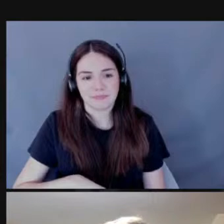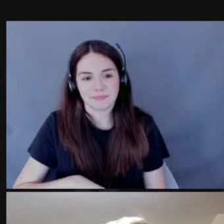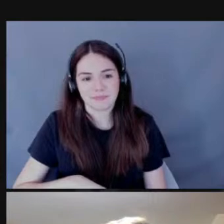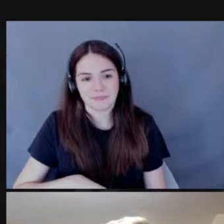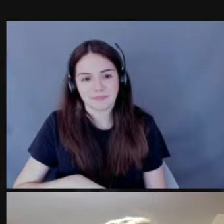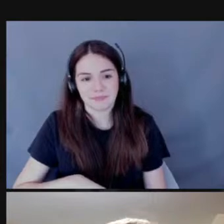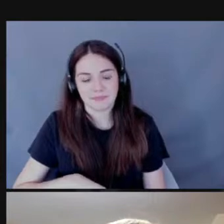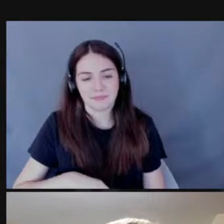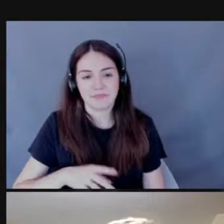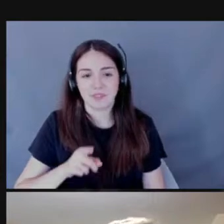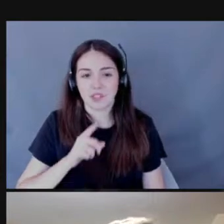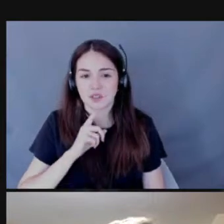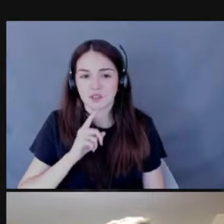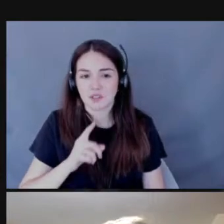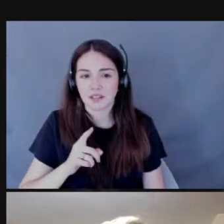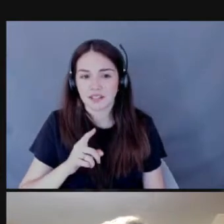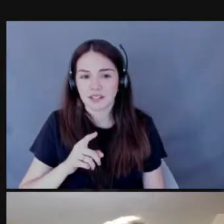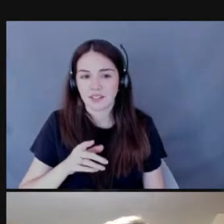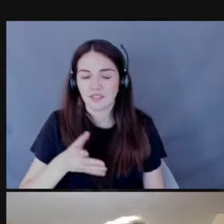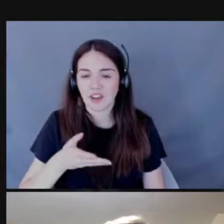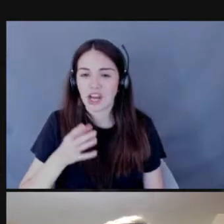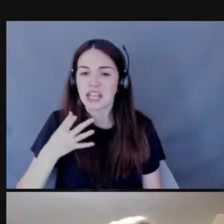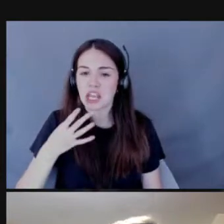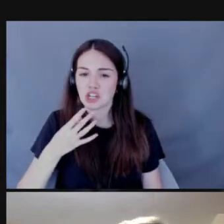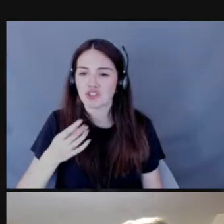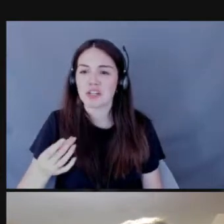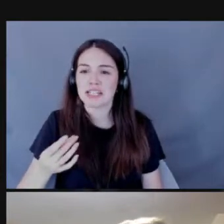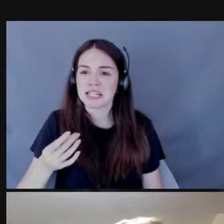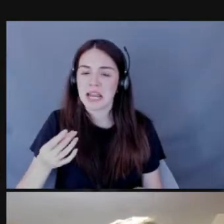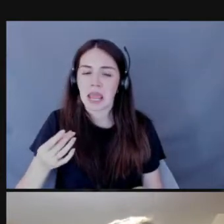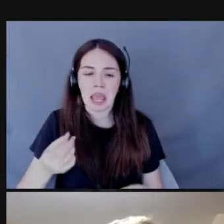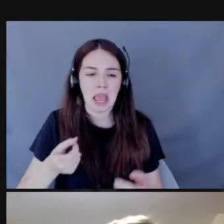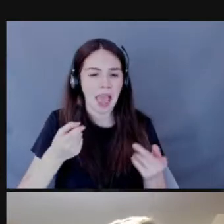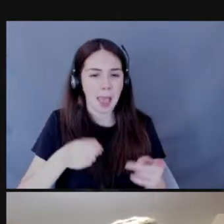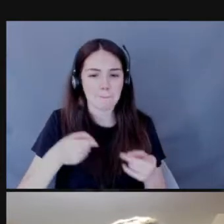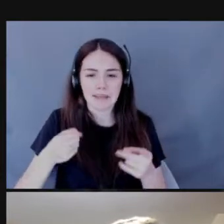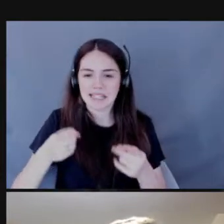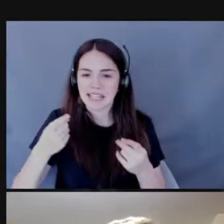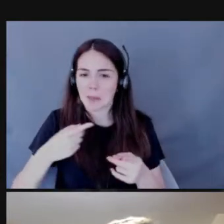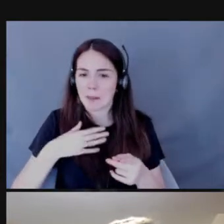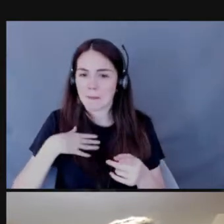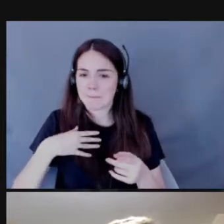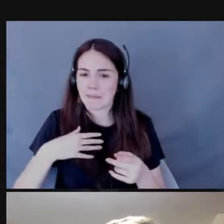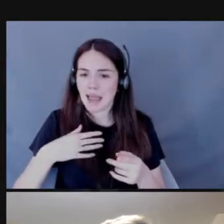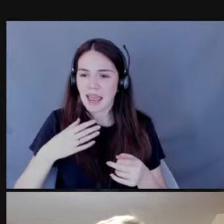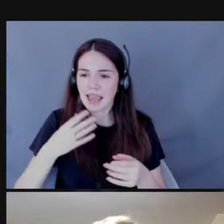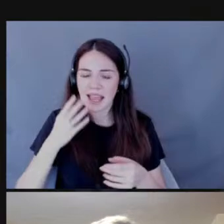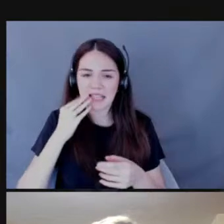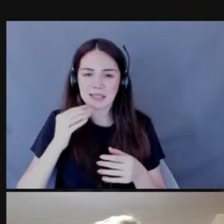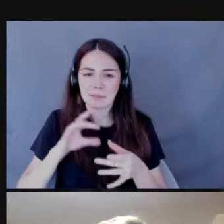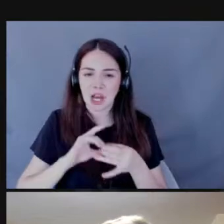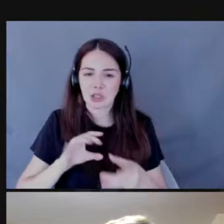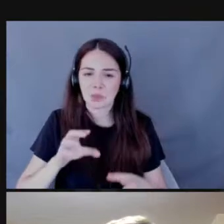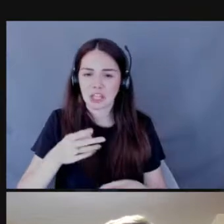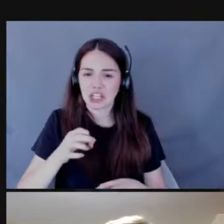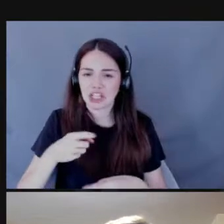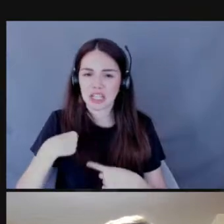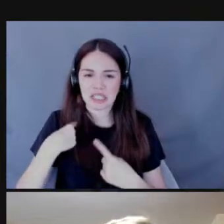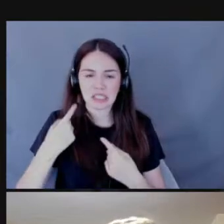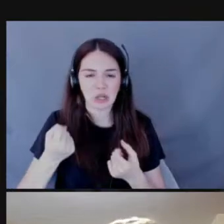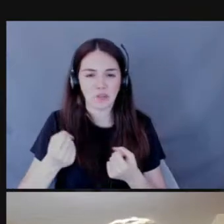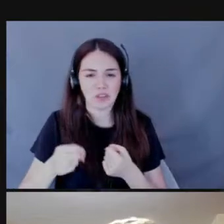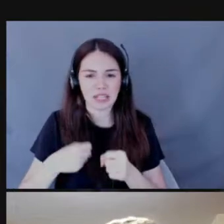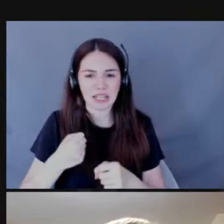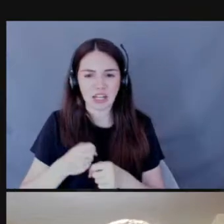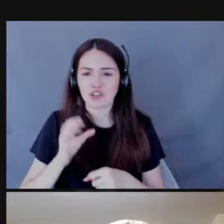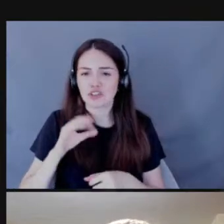to my experience with Chessie over the years that I really appreciated. There was always those strange little connections that kind